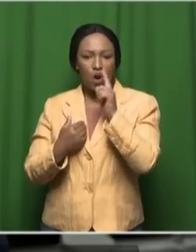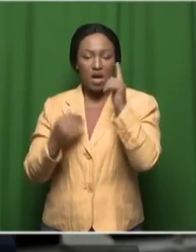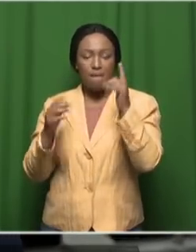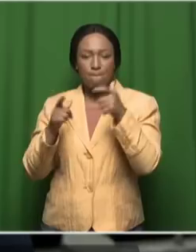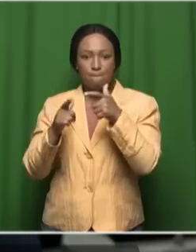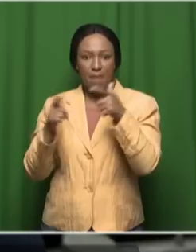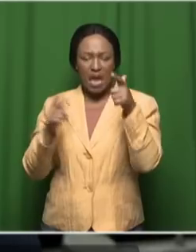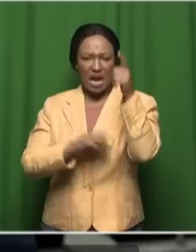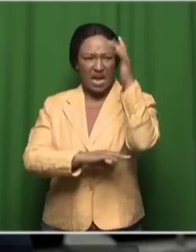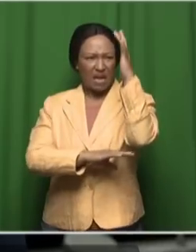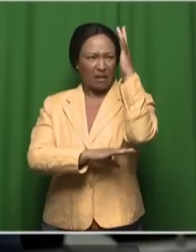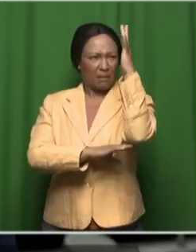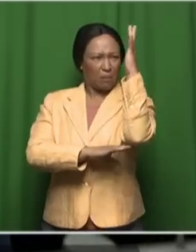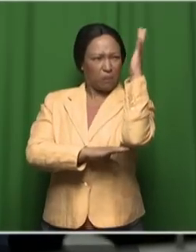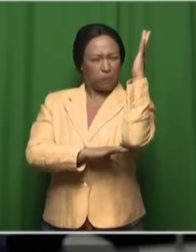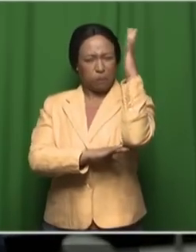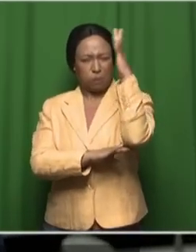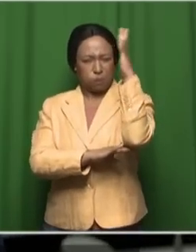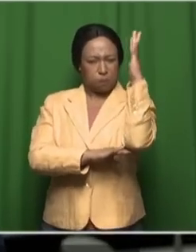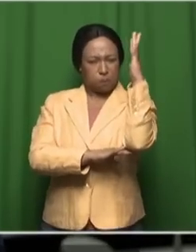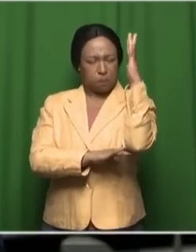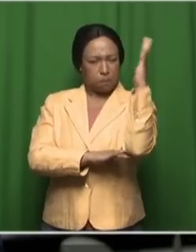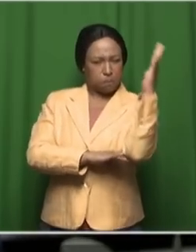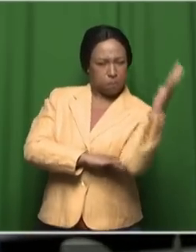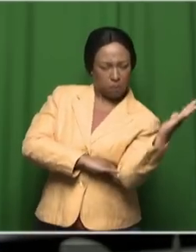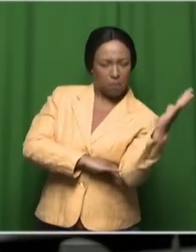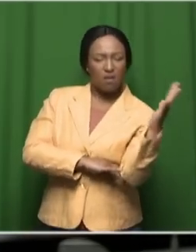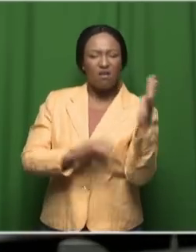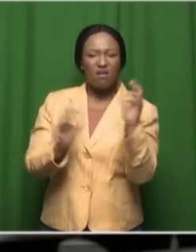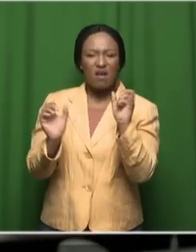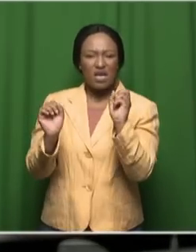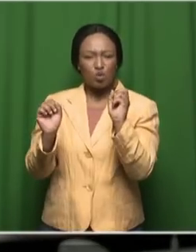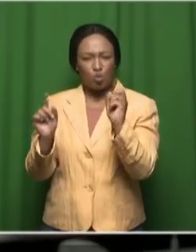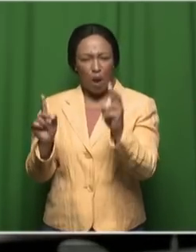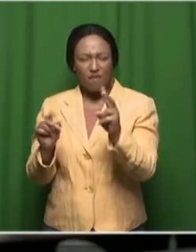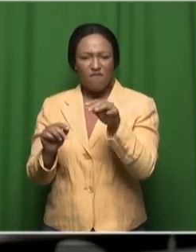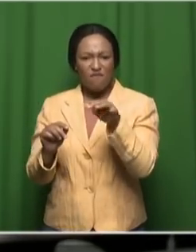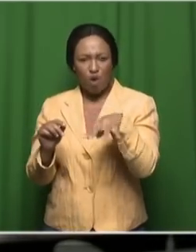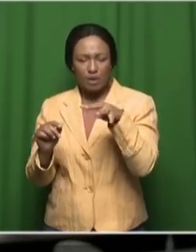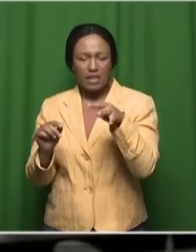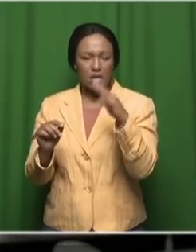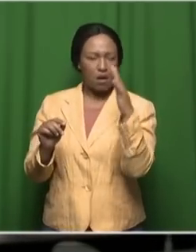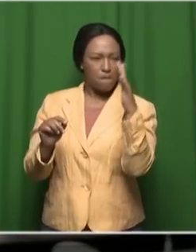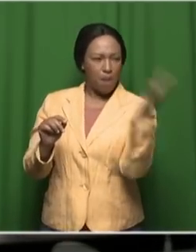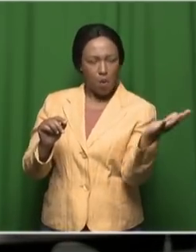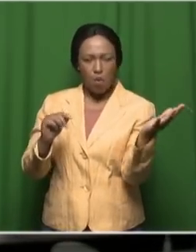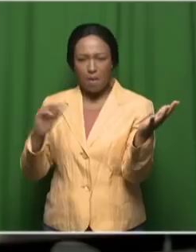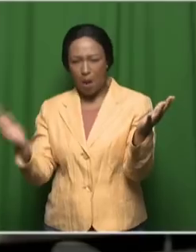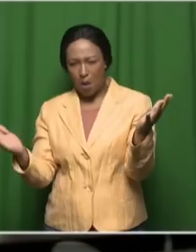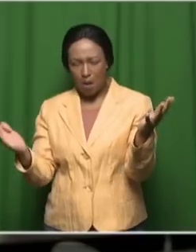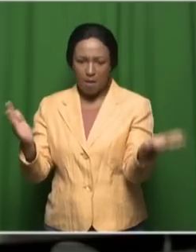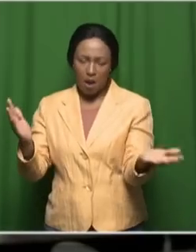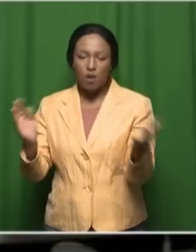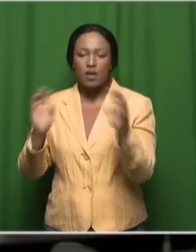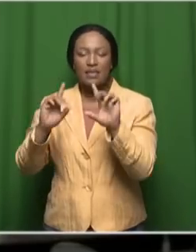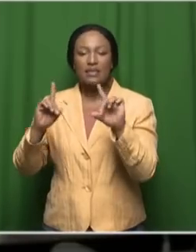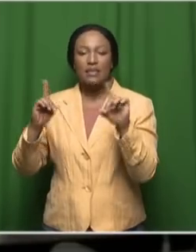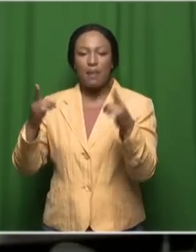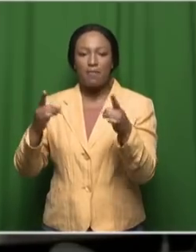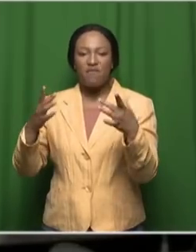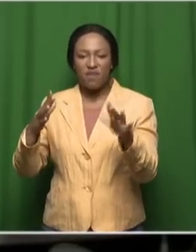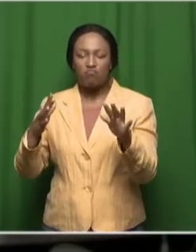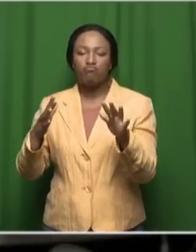that were blown over. I think it was between 12 and 14 trees that were blown over, but our Rec and Parks department dealt